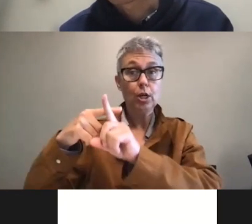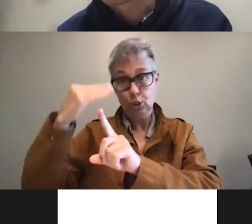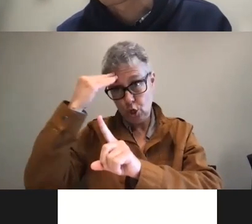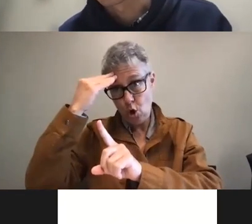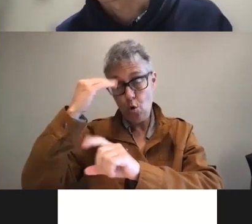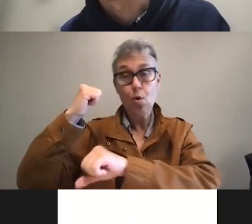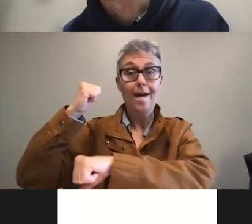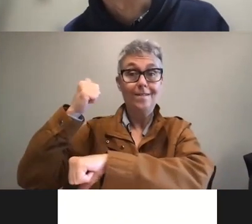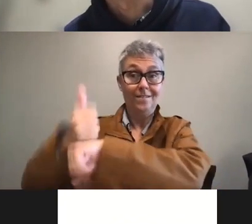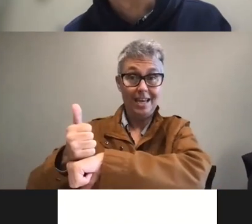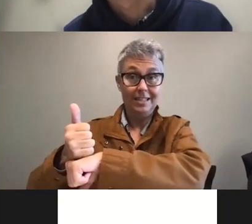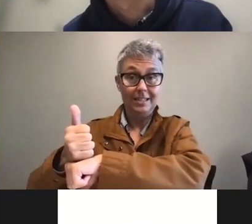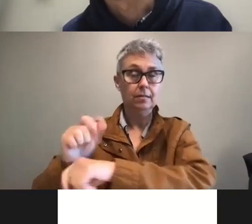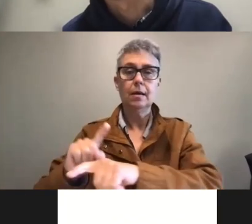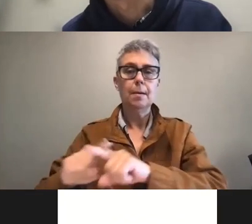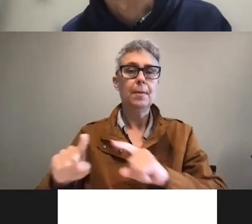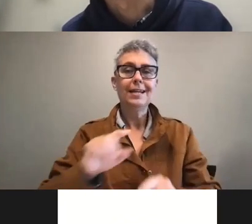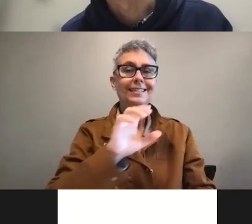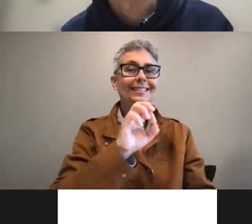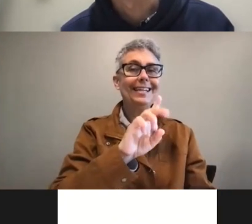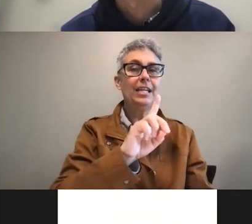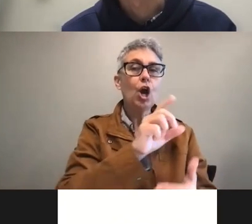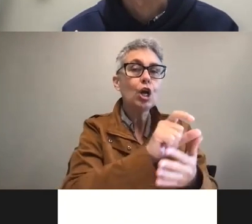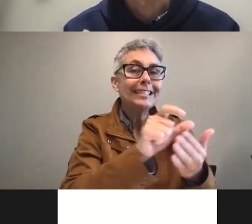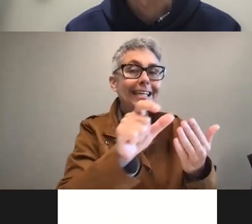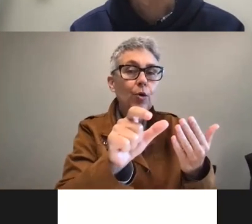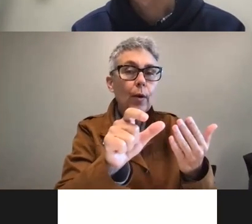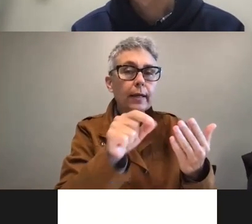CDR sequence, you actually need to